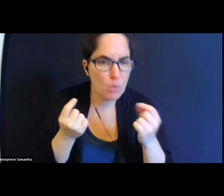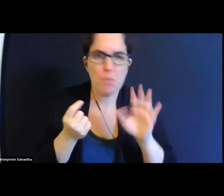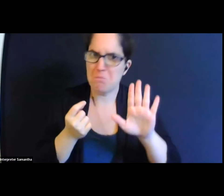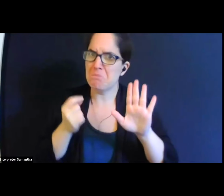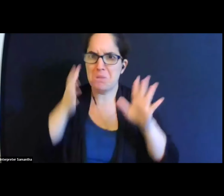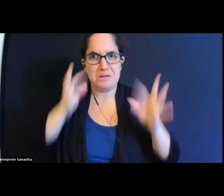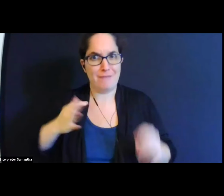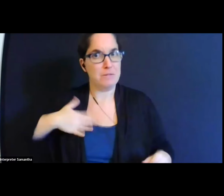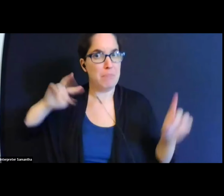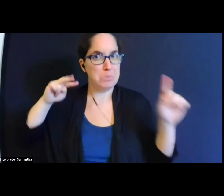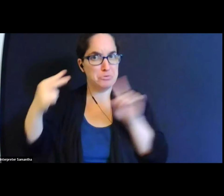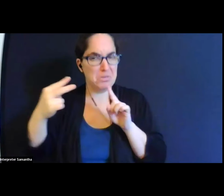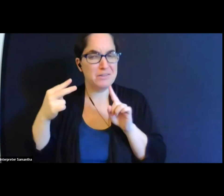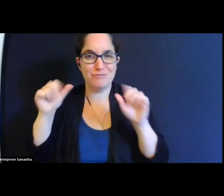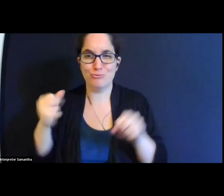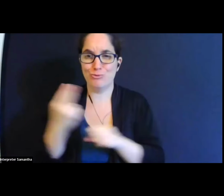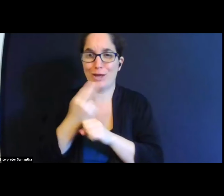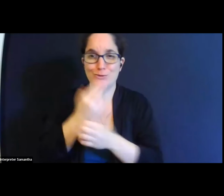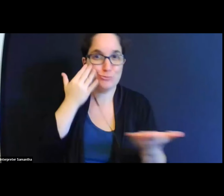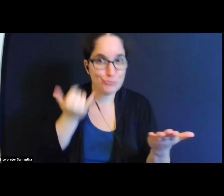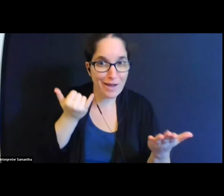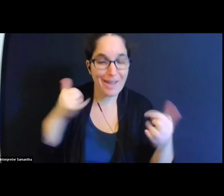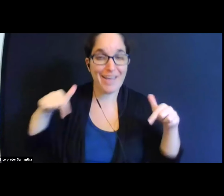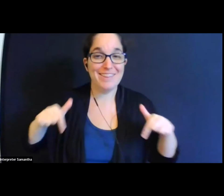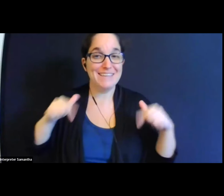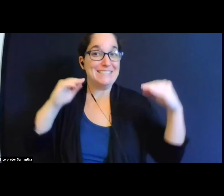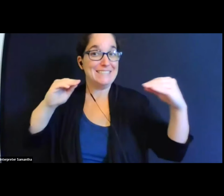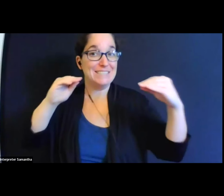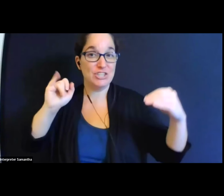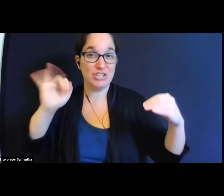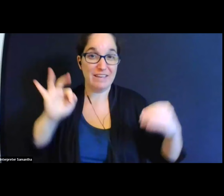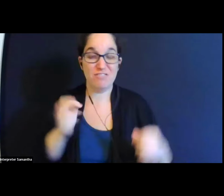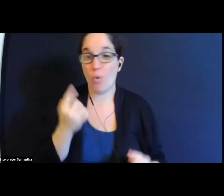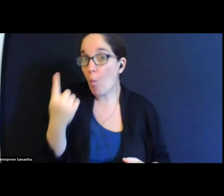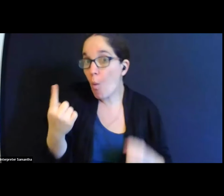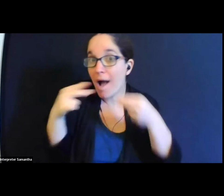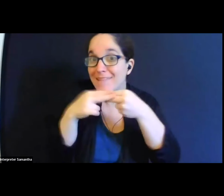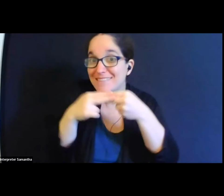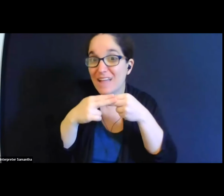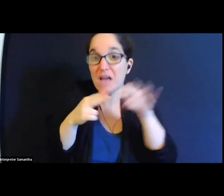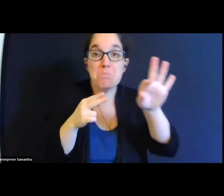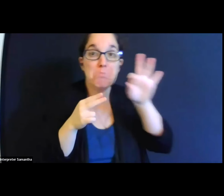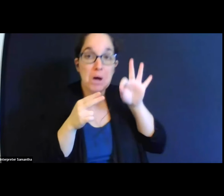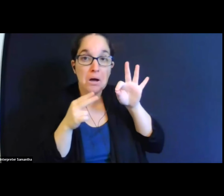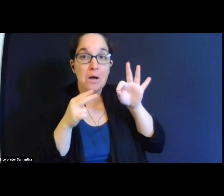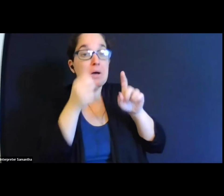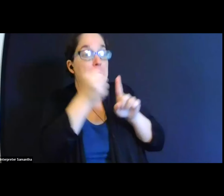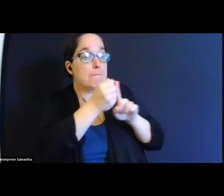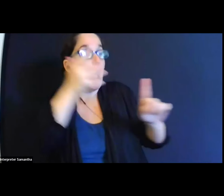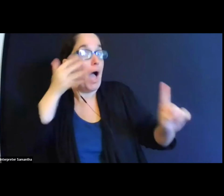allowed. Our curriculums are set up where you can use one slide, 100 slides, you can mix and match, you can do whatever you